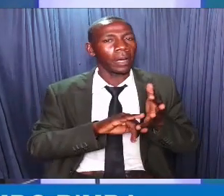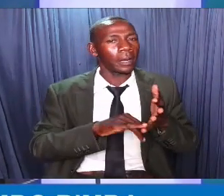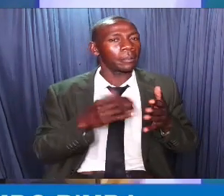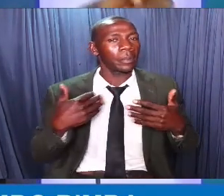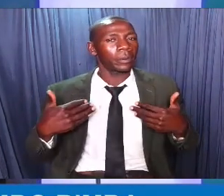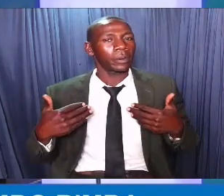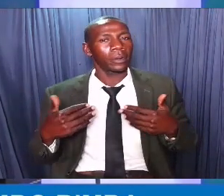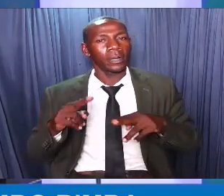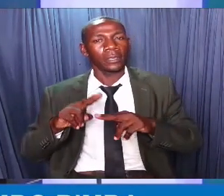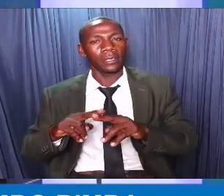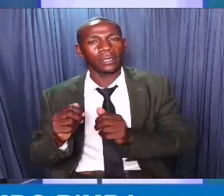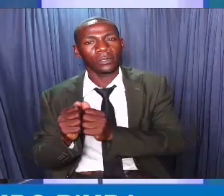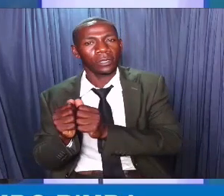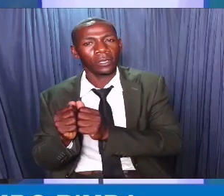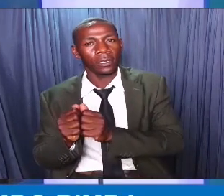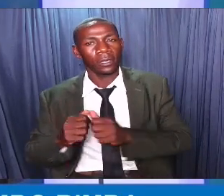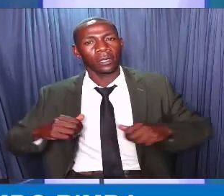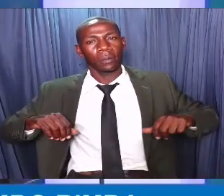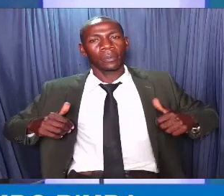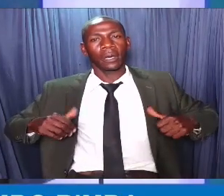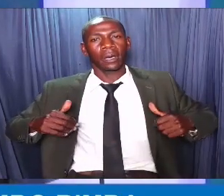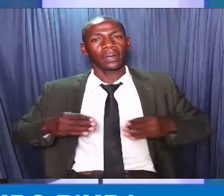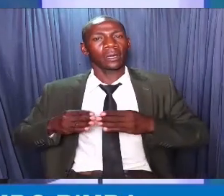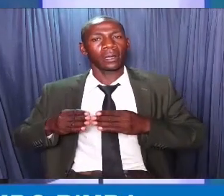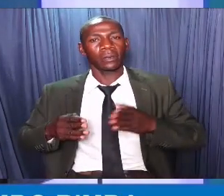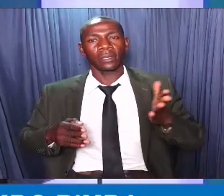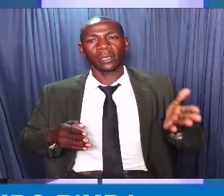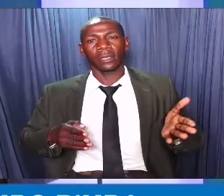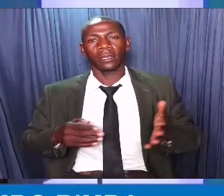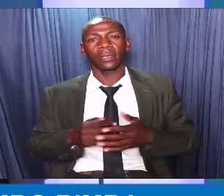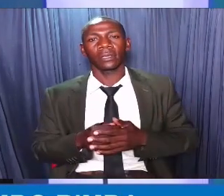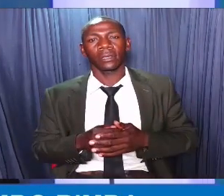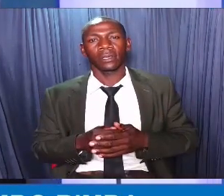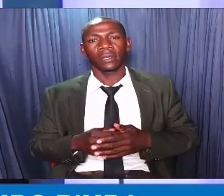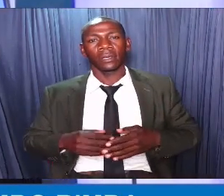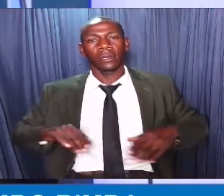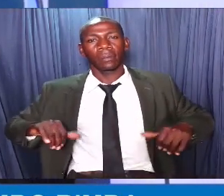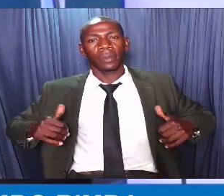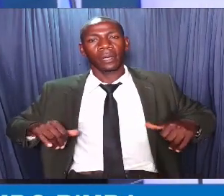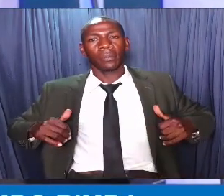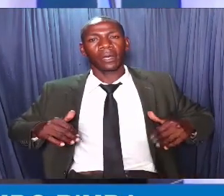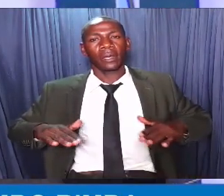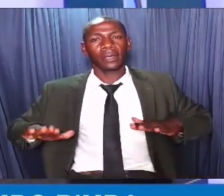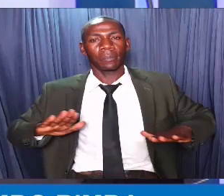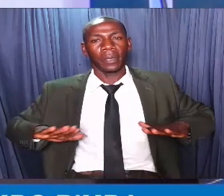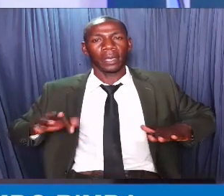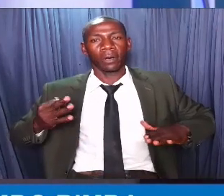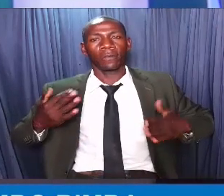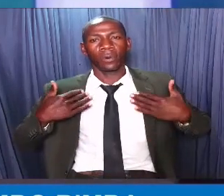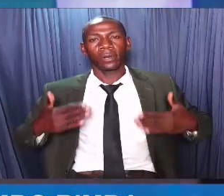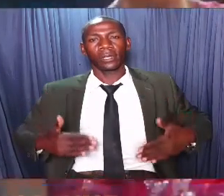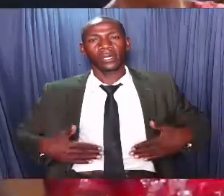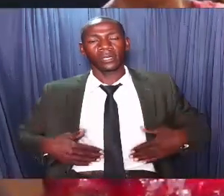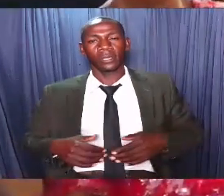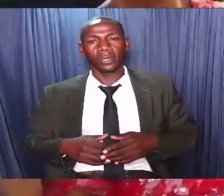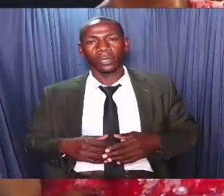those in marriage. Wanapokaa pamoja. When they sit together. Wanajivunia mpango ya kando. They are proud of affairs out of marriage. Unajivunia matendo ya mwilini. They are proud of the flesh